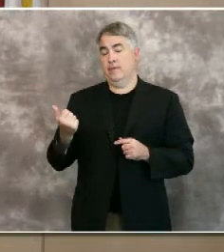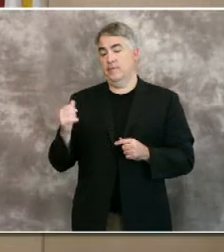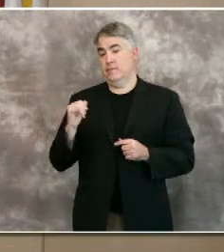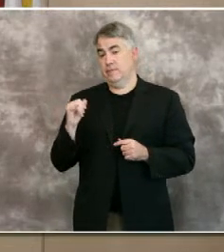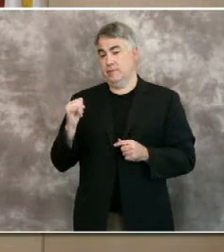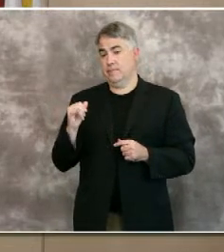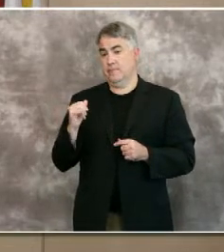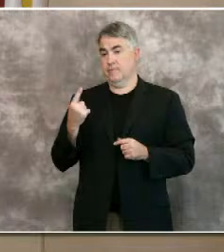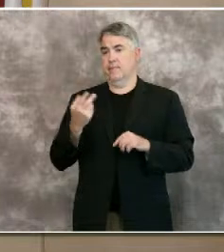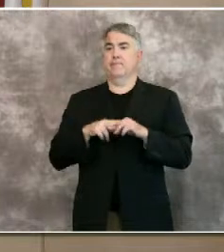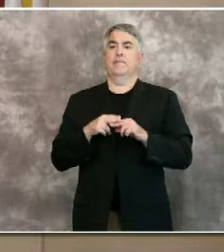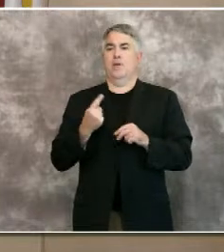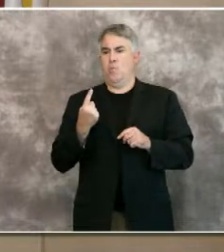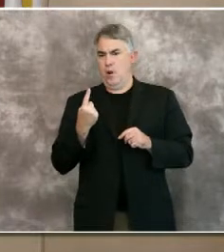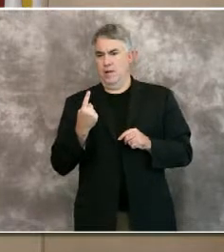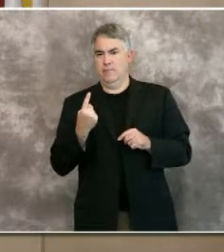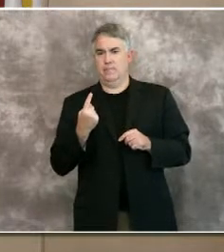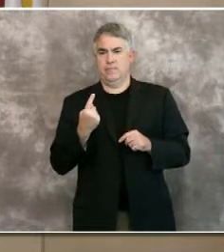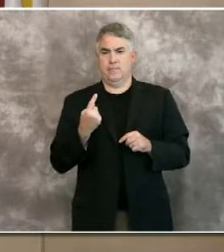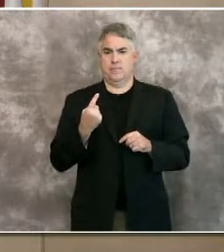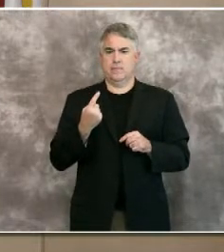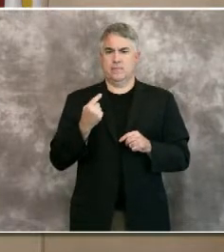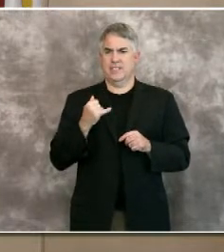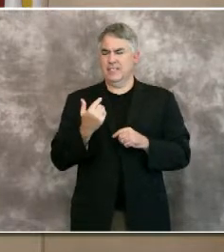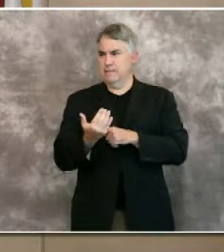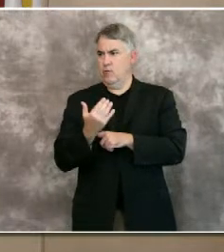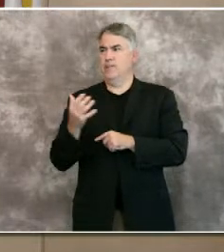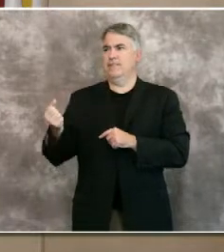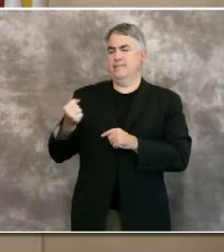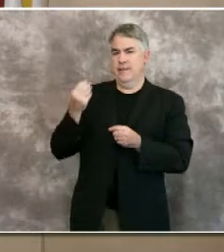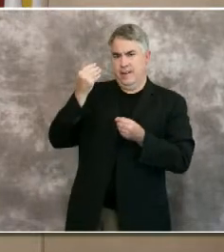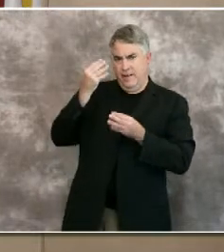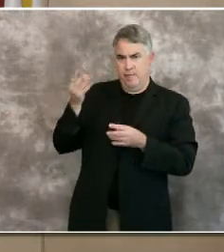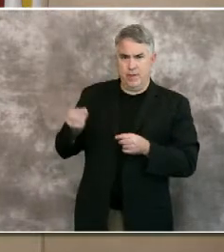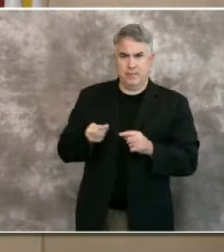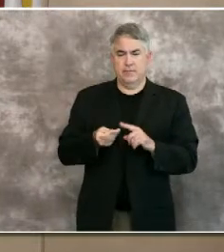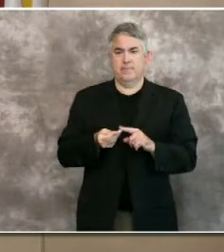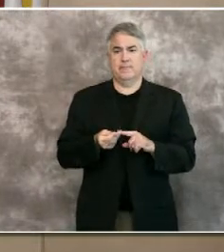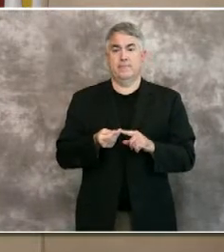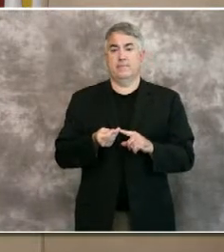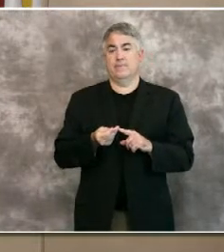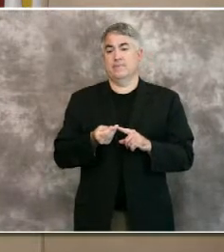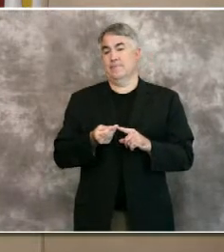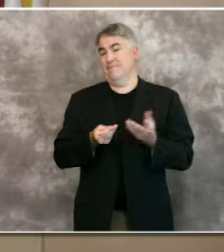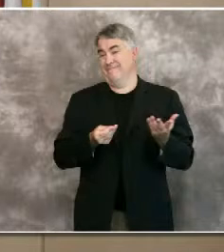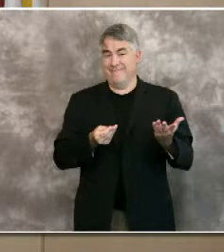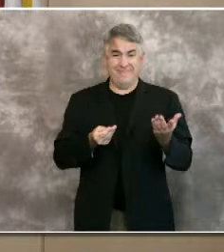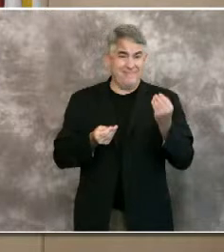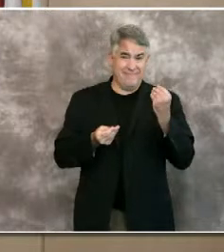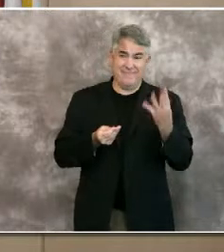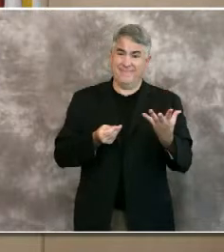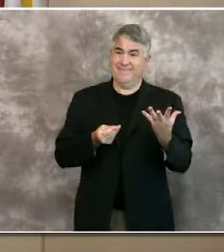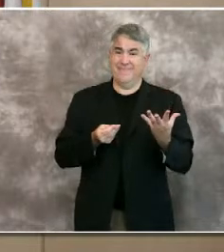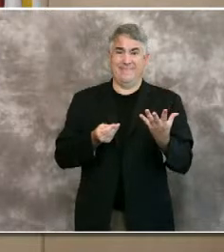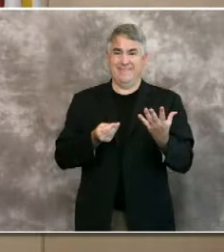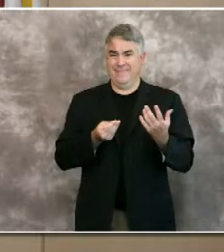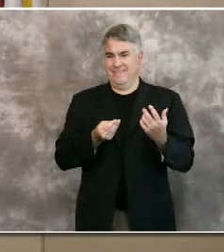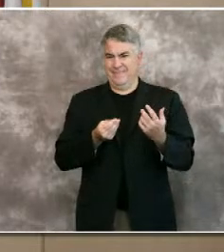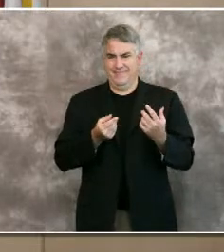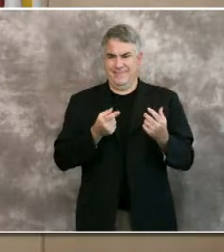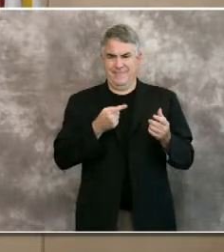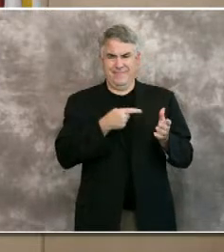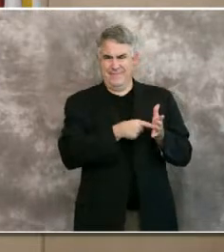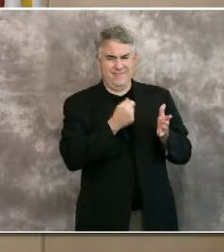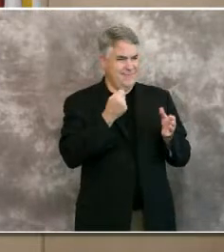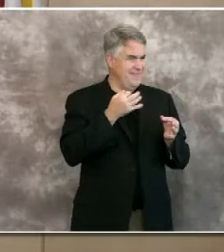or included in our report this morning, but was later deemed to not fit the definition.